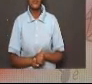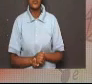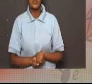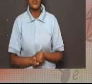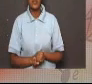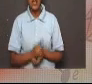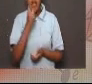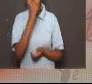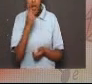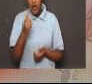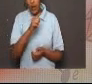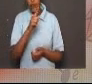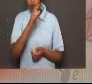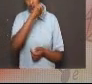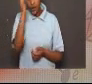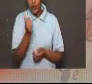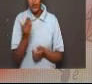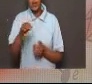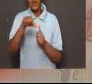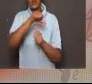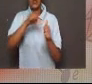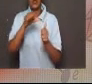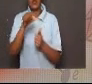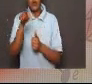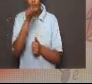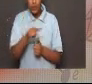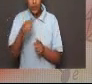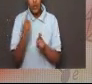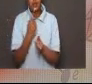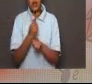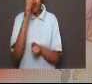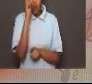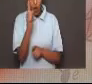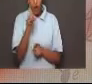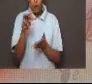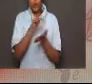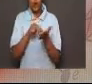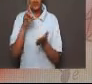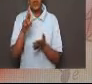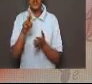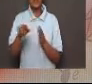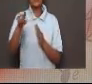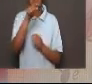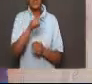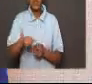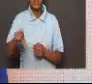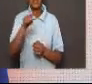For every atomic orbital, there exists one molecular orbital.